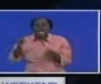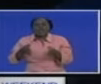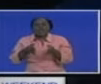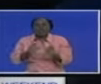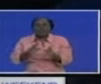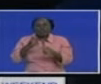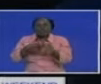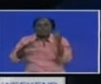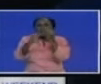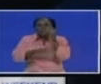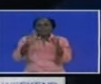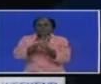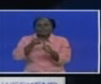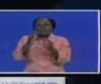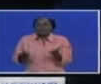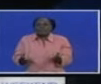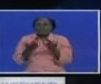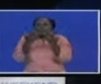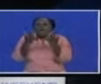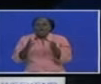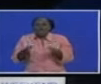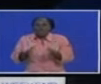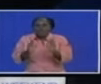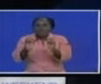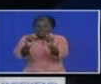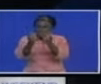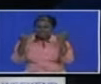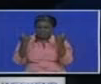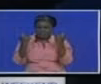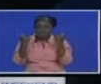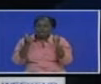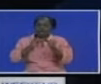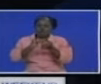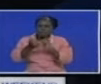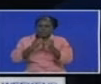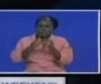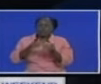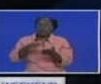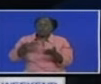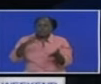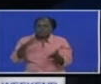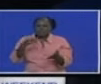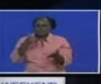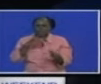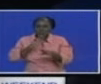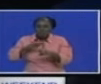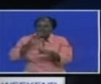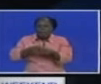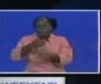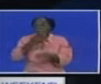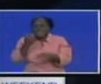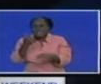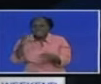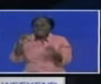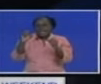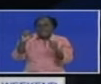country. The awards seek to promote road safety. The competition sought the most compliant matatu route, the best sako,